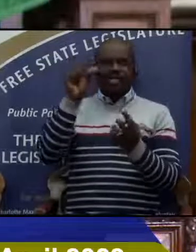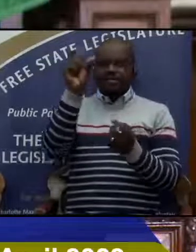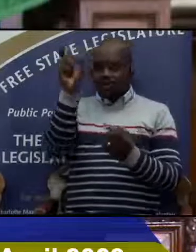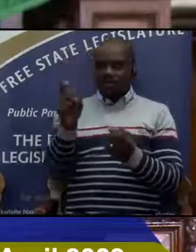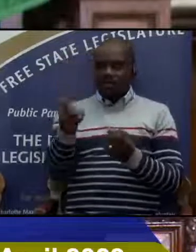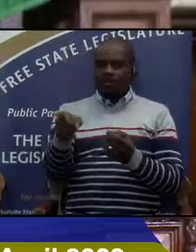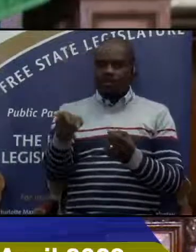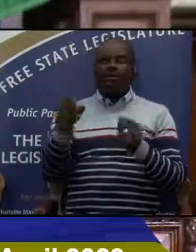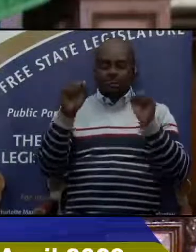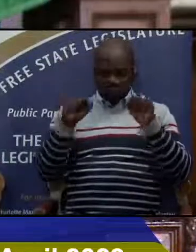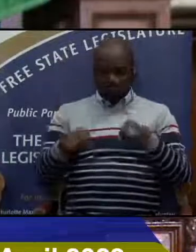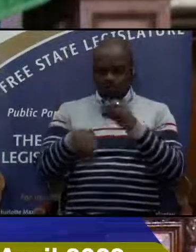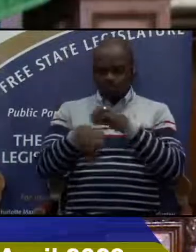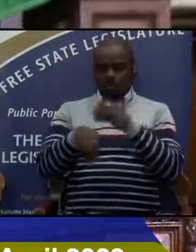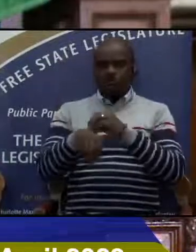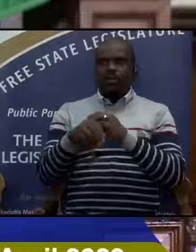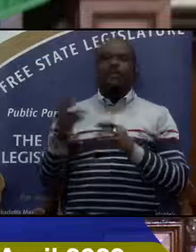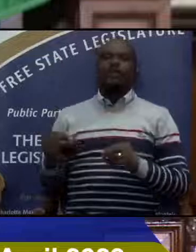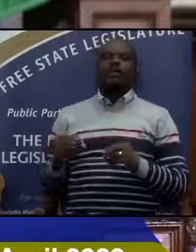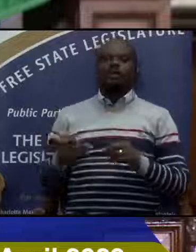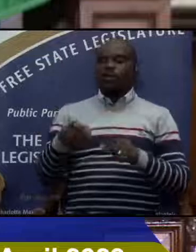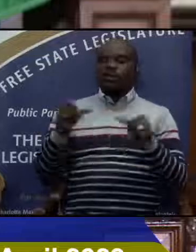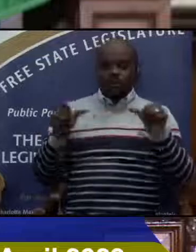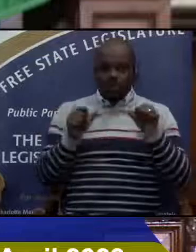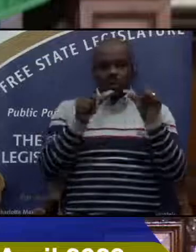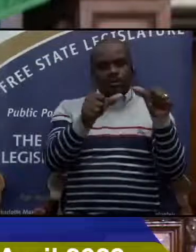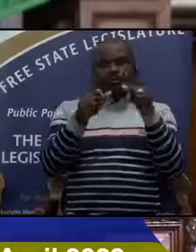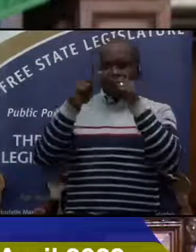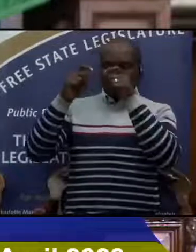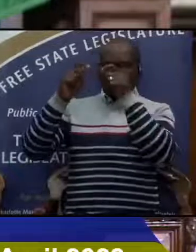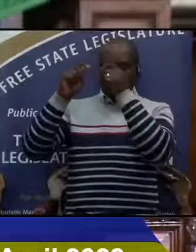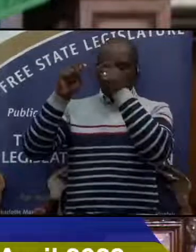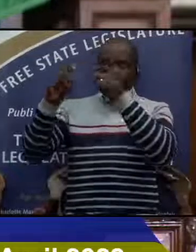Speaker, he said members of parliament, which members is